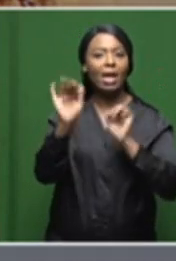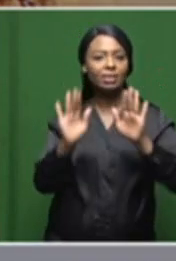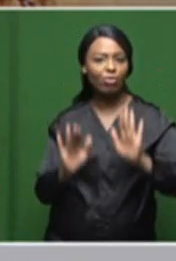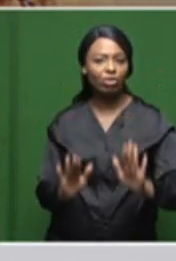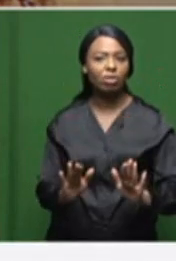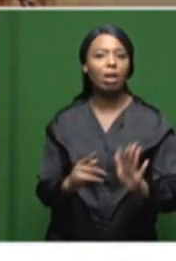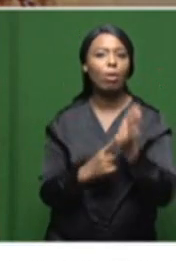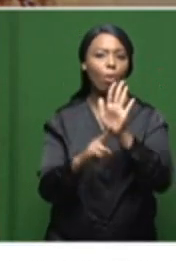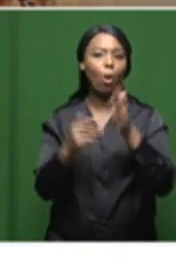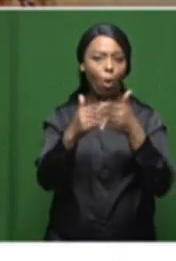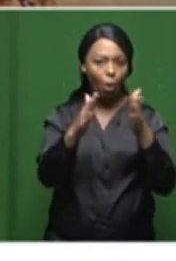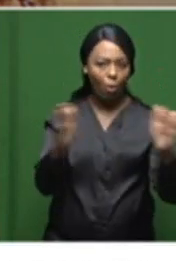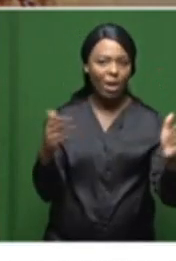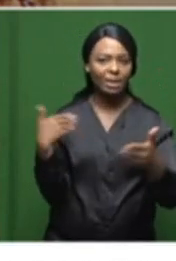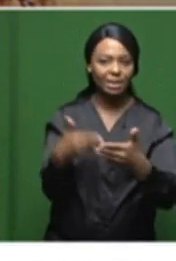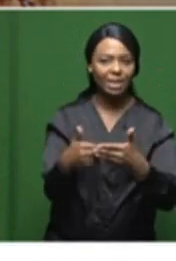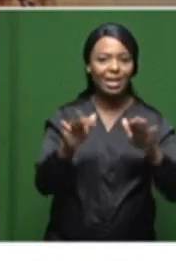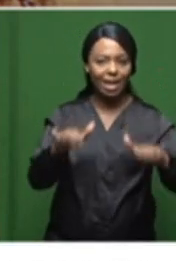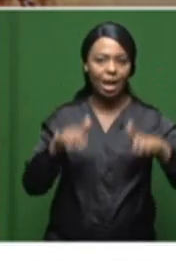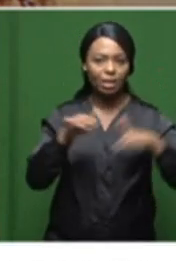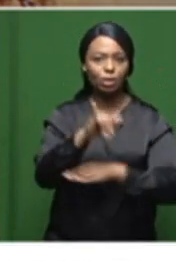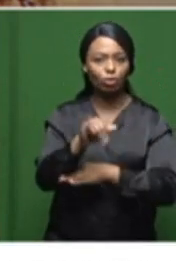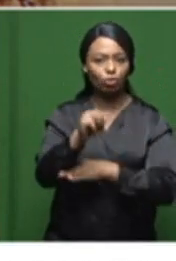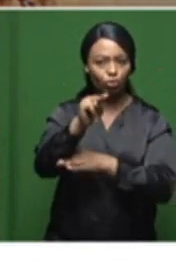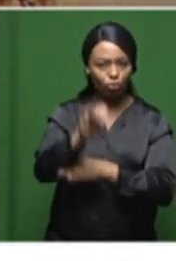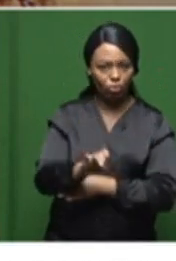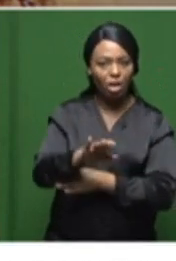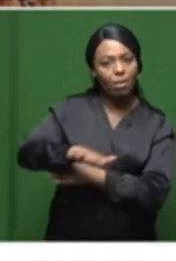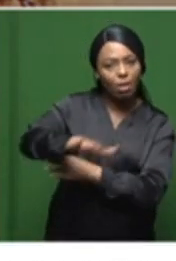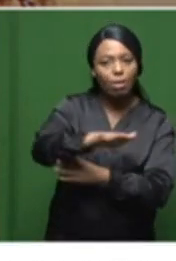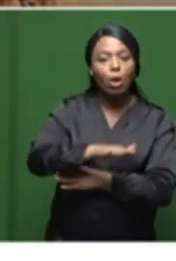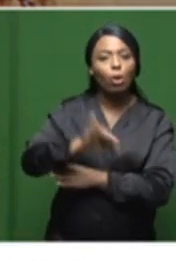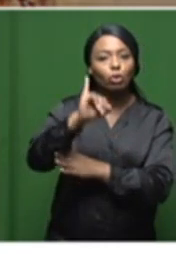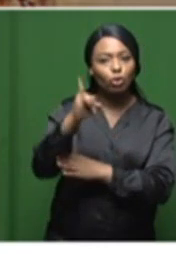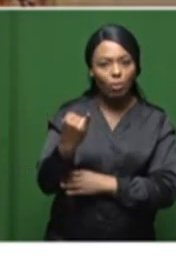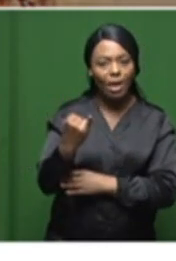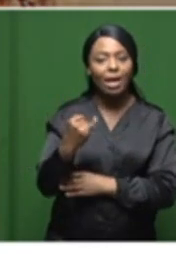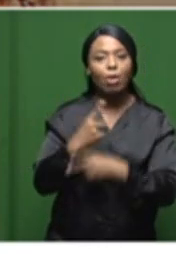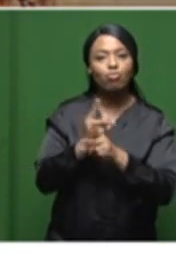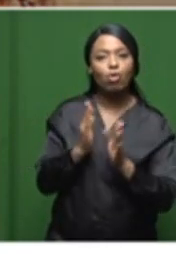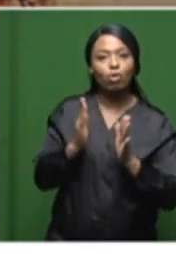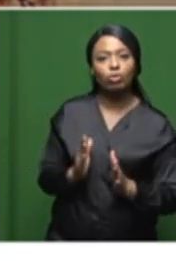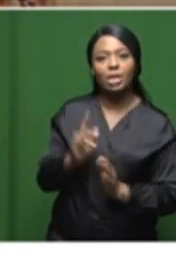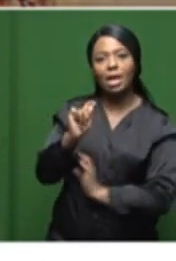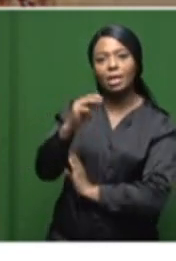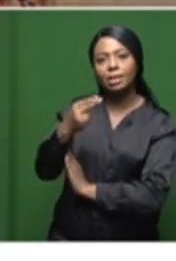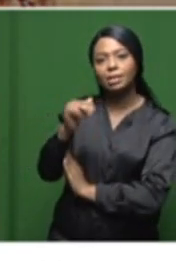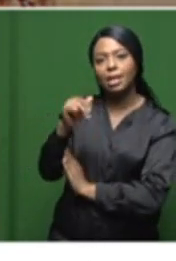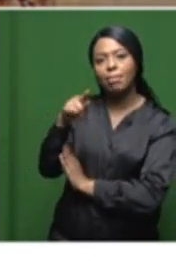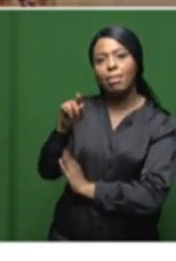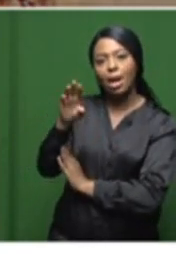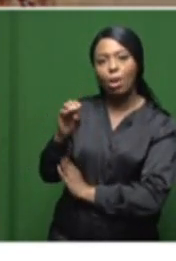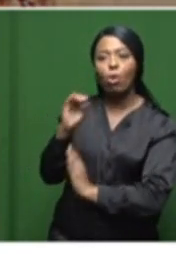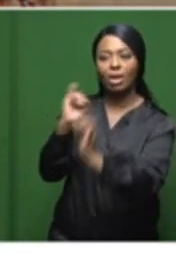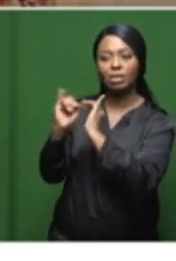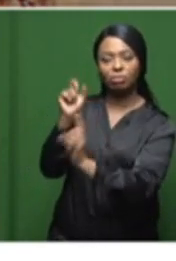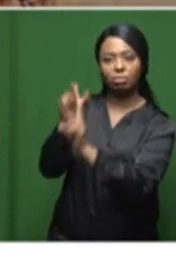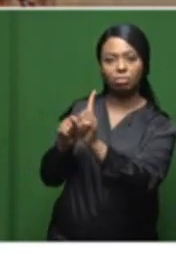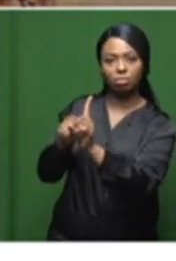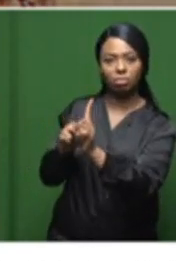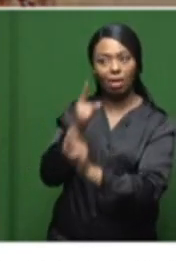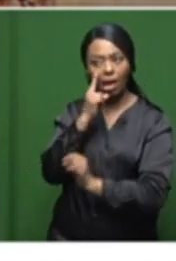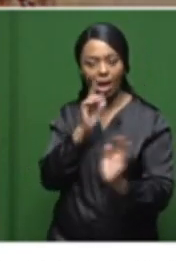run until the 19th of June in Johannesburg. Our producer Thapelo Mowela caught up with the visual artist earlier this week. Let's take a look at the